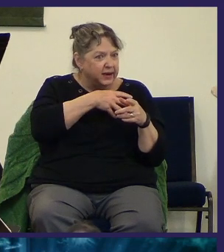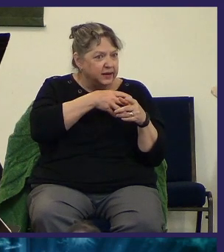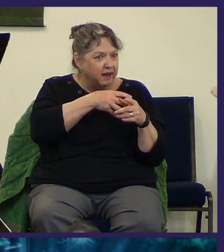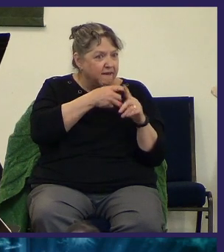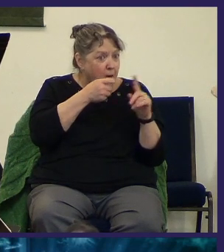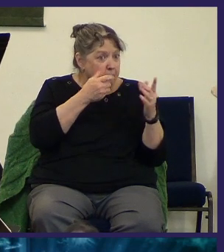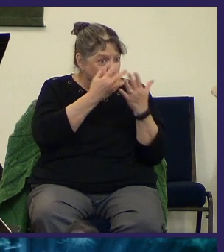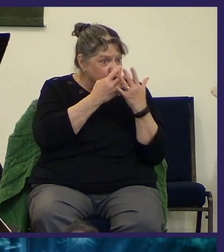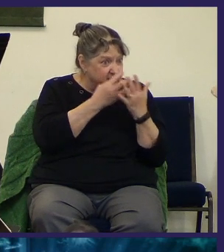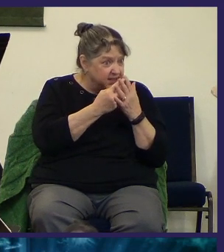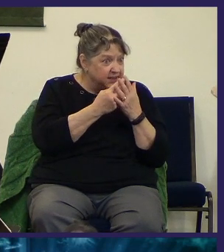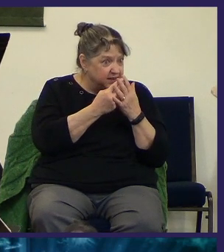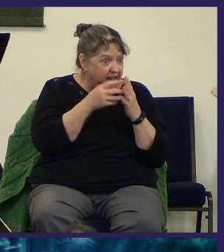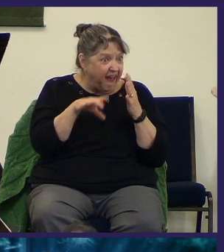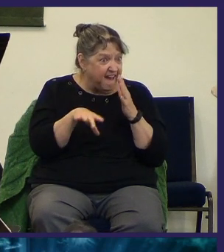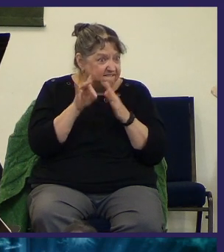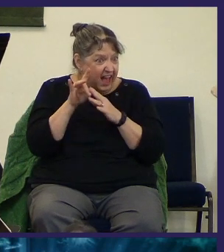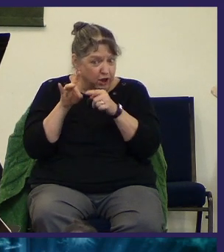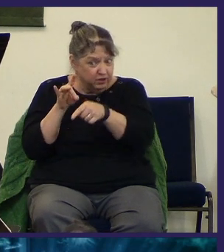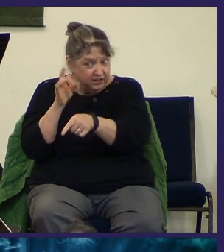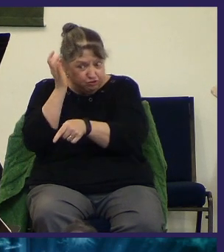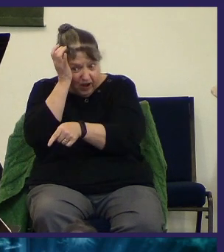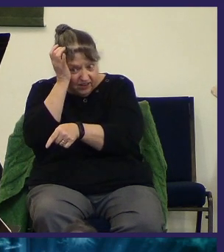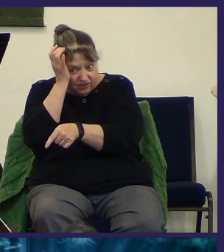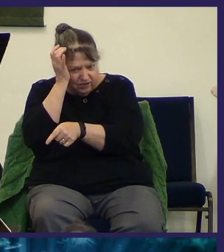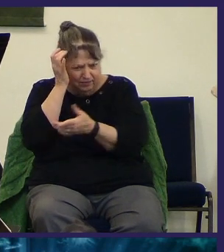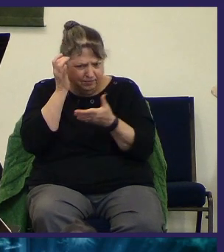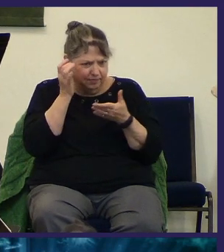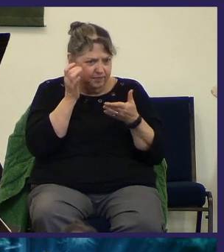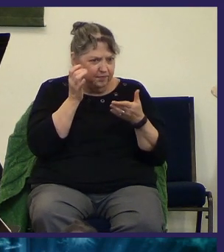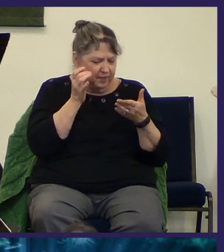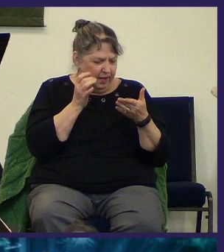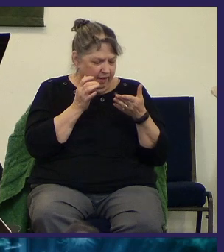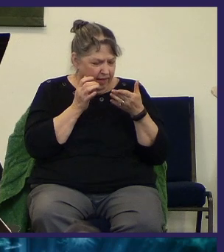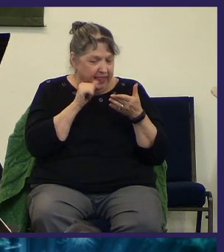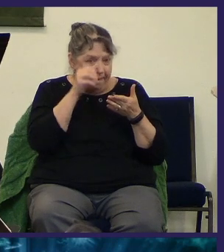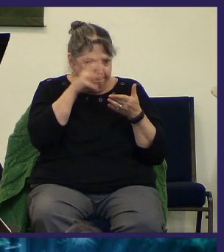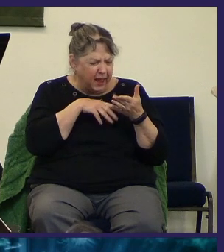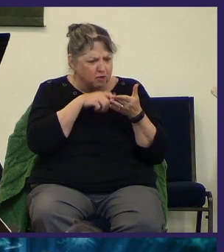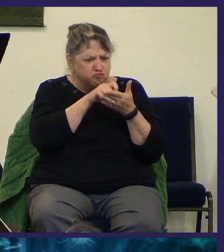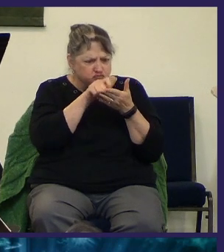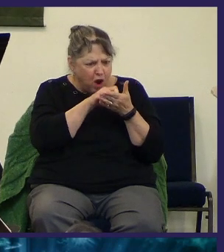personal workers testament pwts they call them